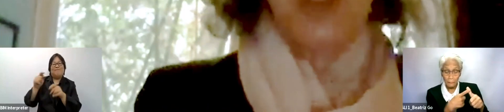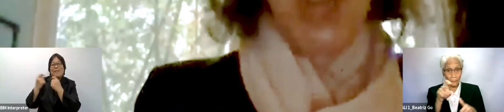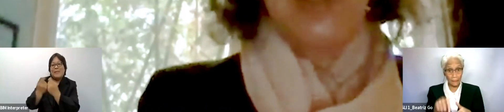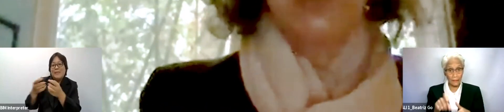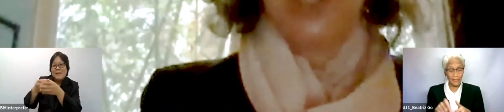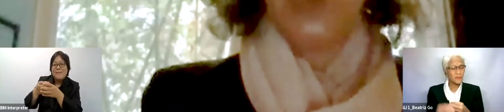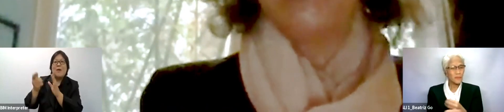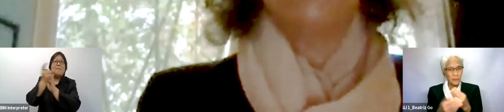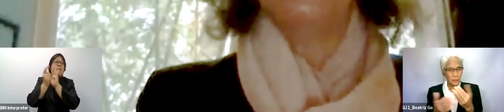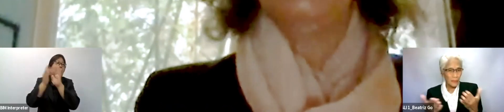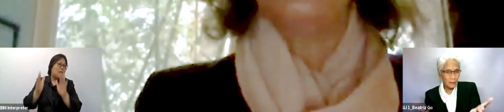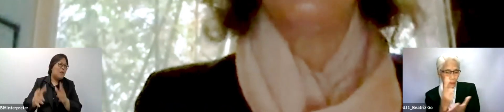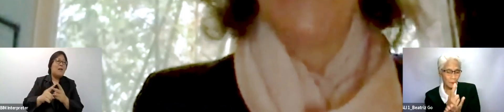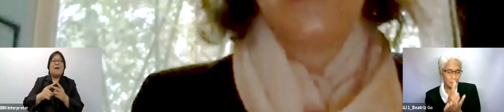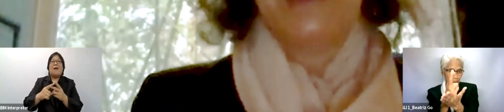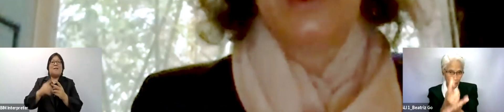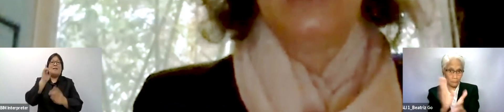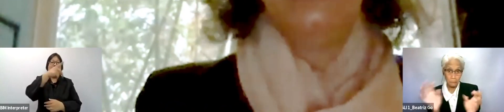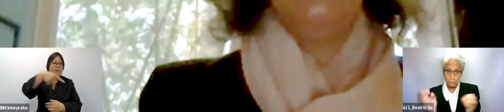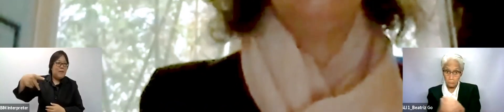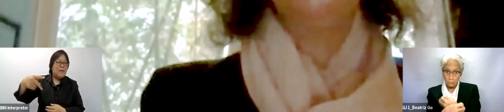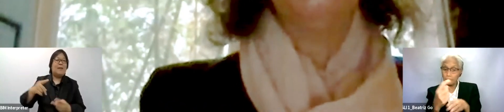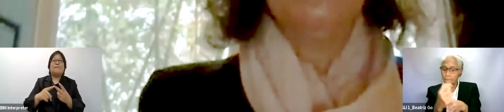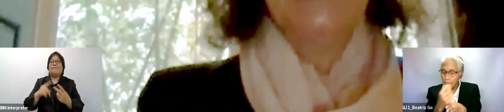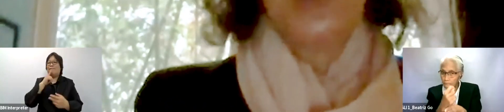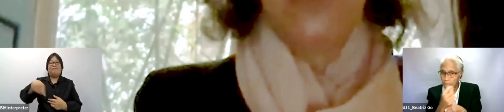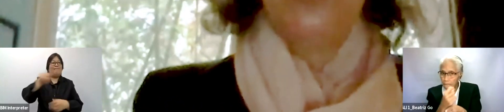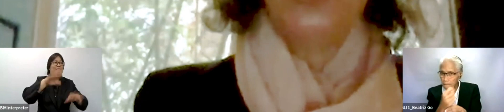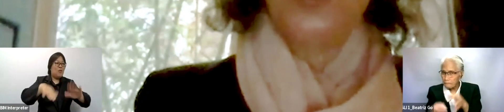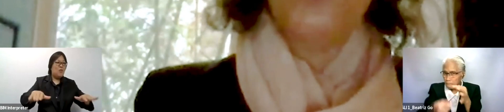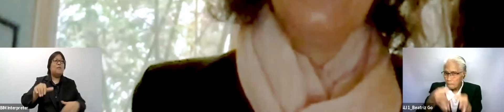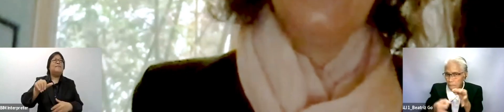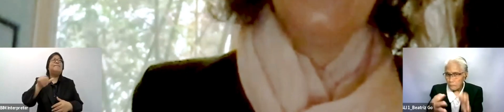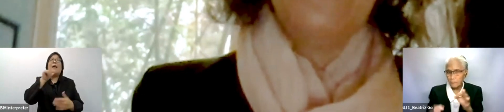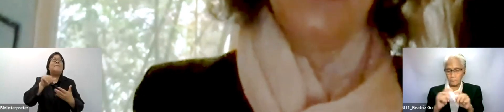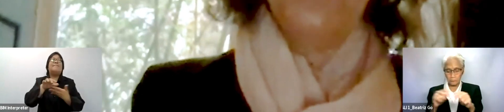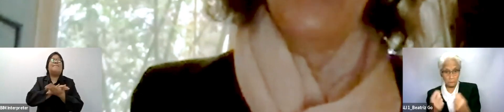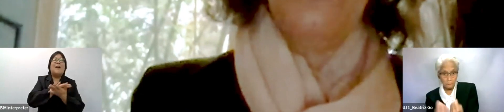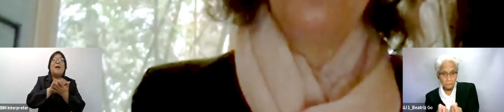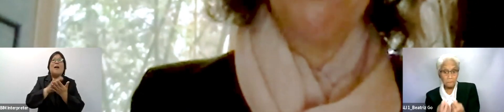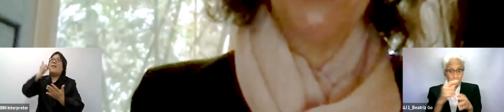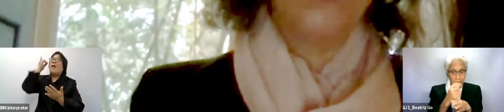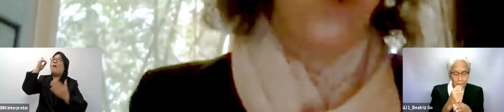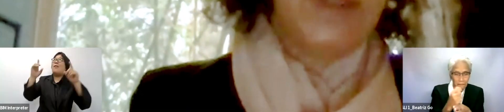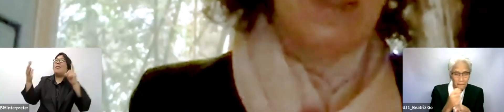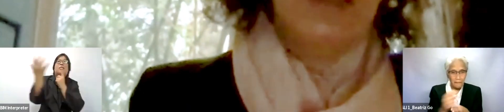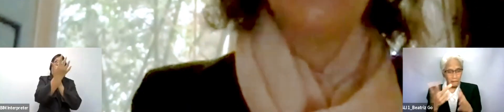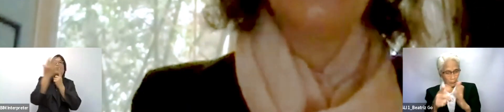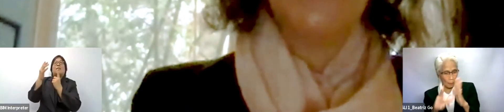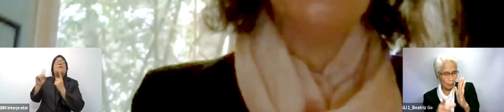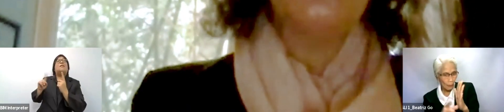jails. Jails and children is simply not compatible. Ensuring that you have also specific